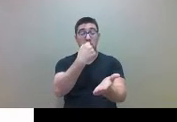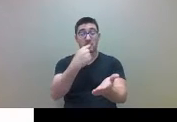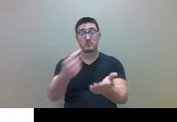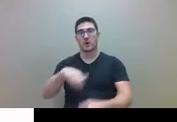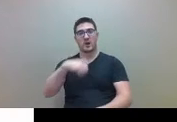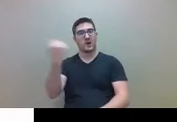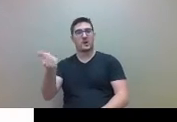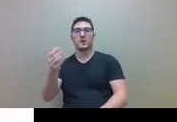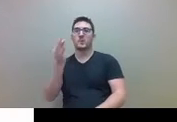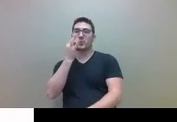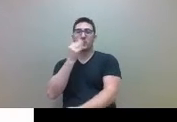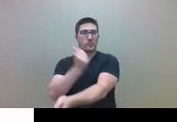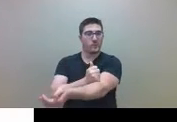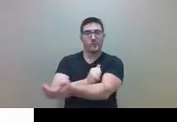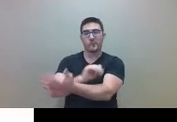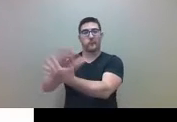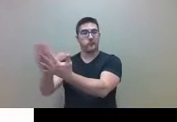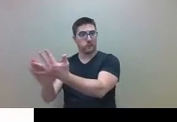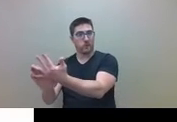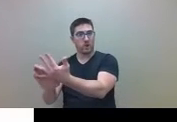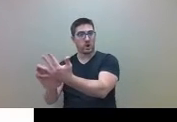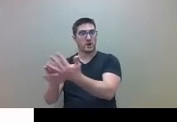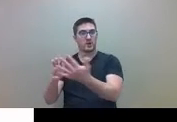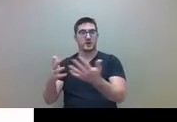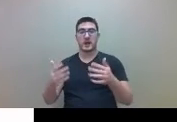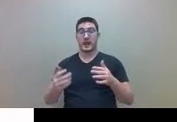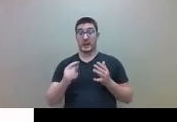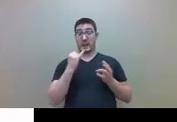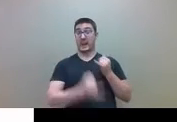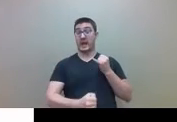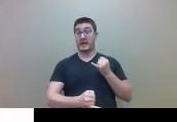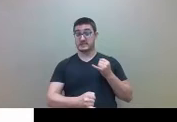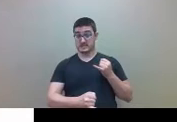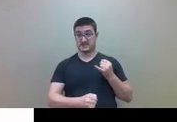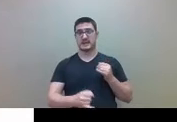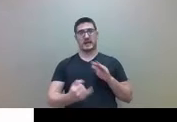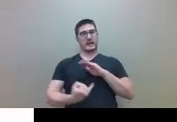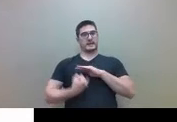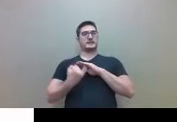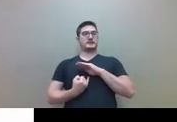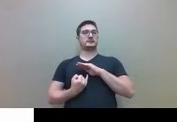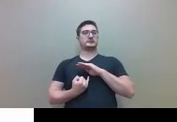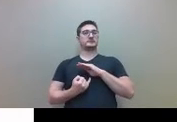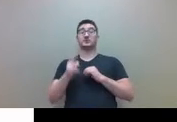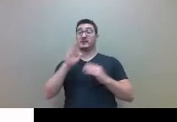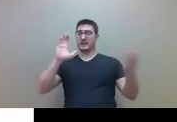extremely isolated. So you can see how this is the absolute opposite.